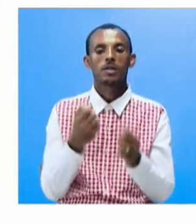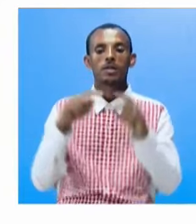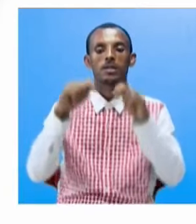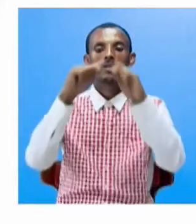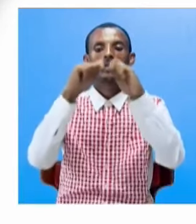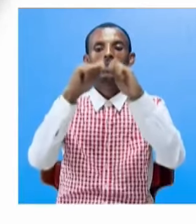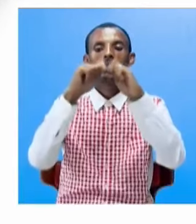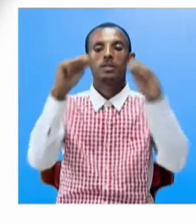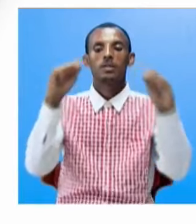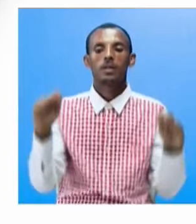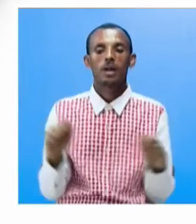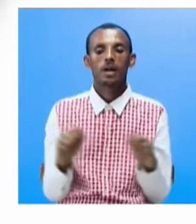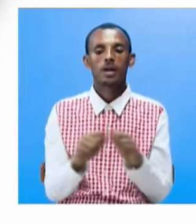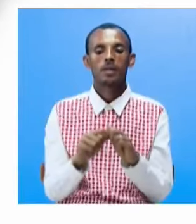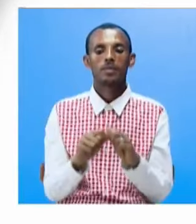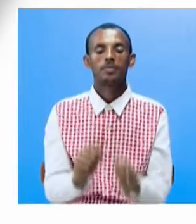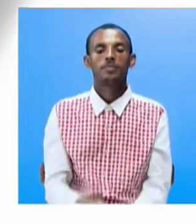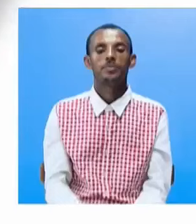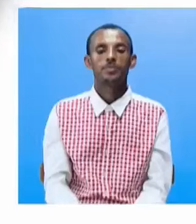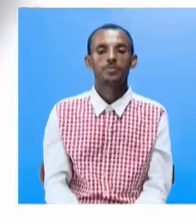triangles.